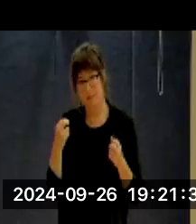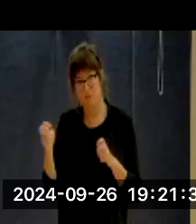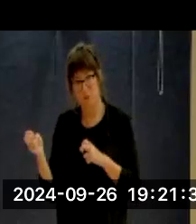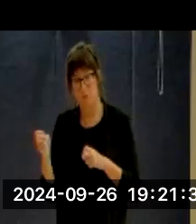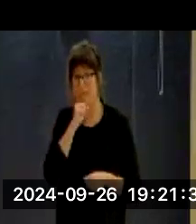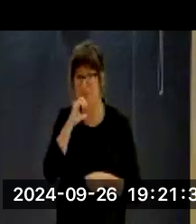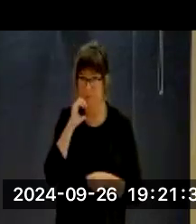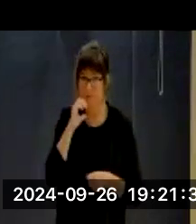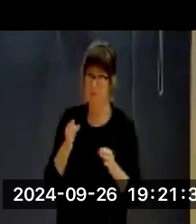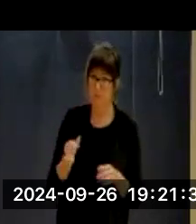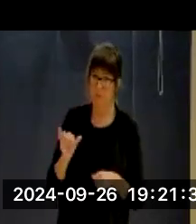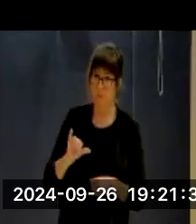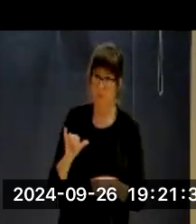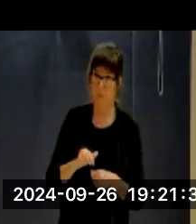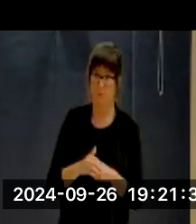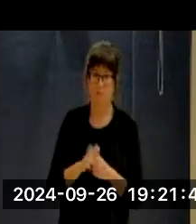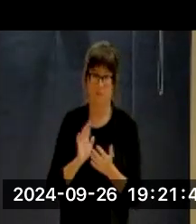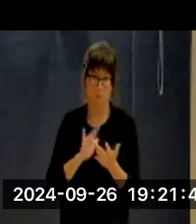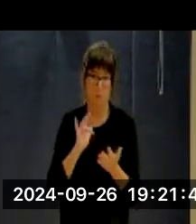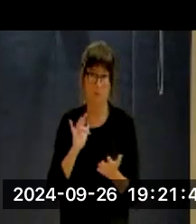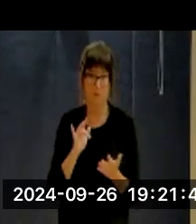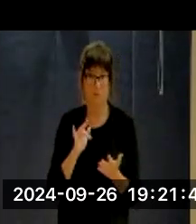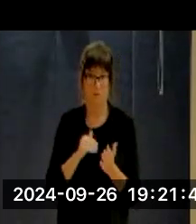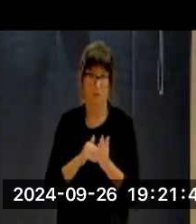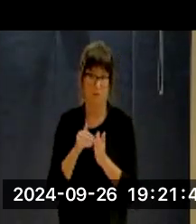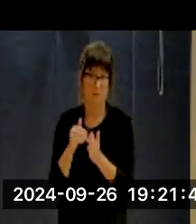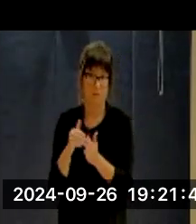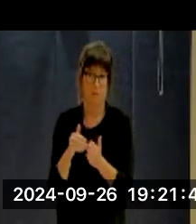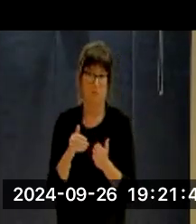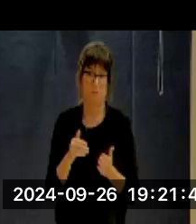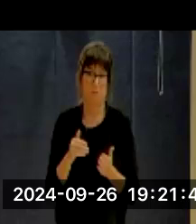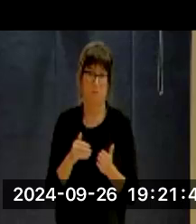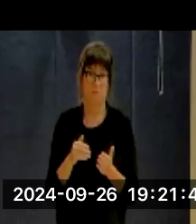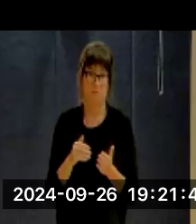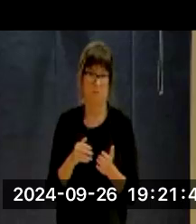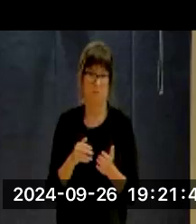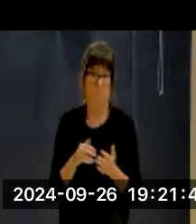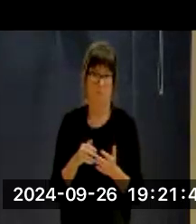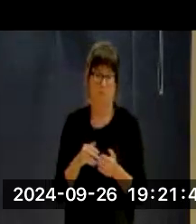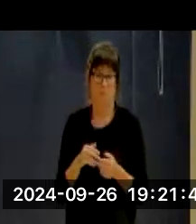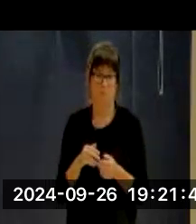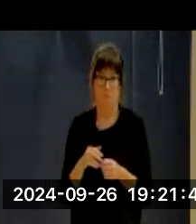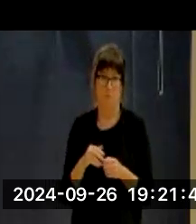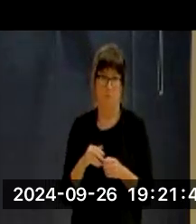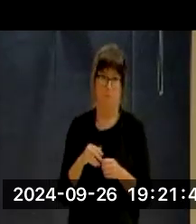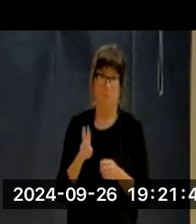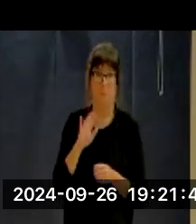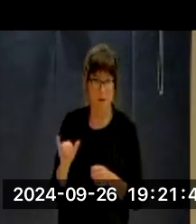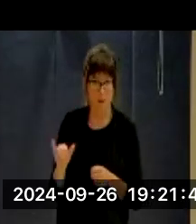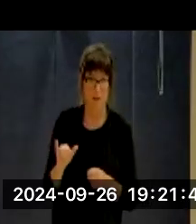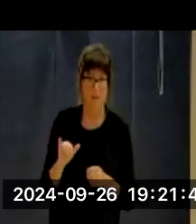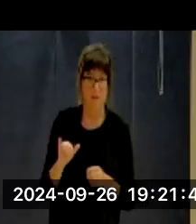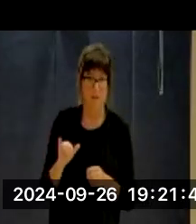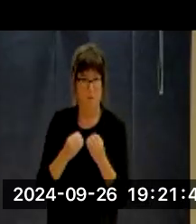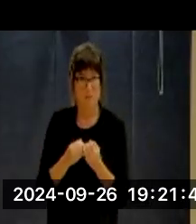certainly, being exploited quite often, to the point of an earlier speaker, by the